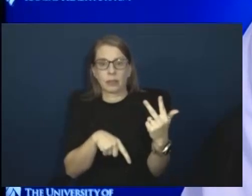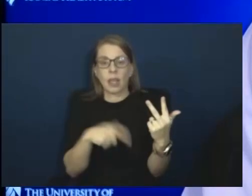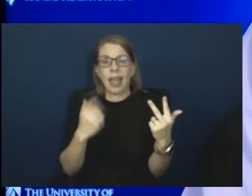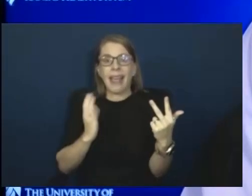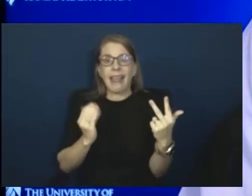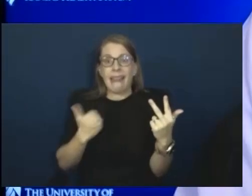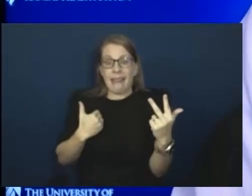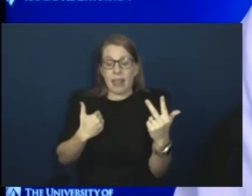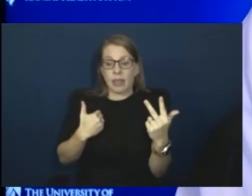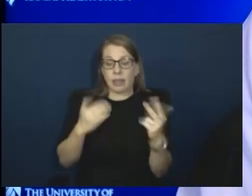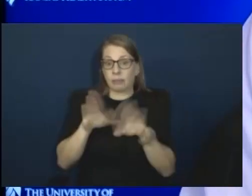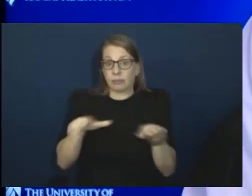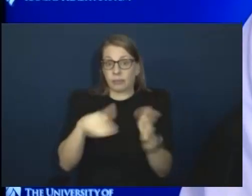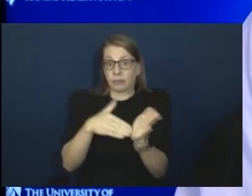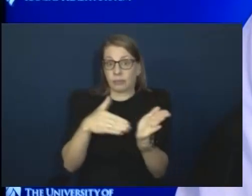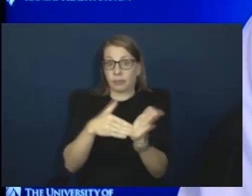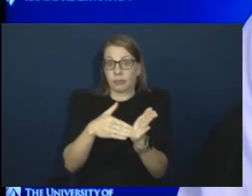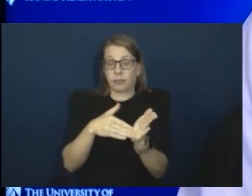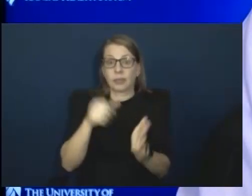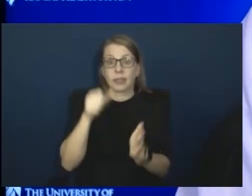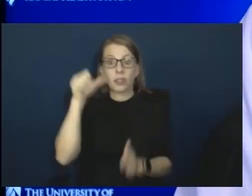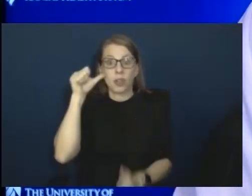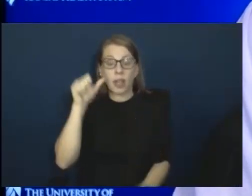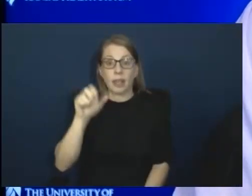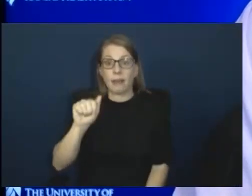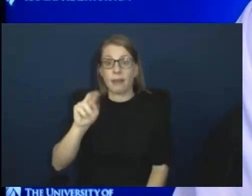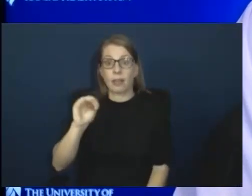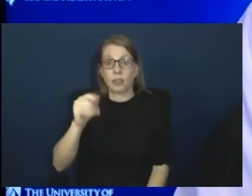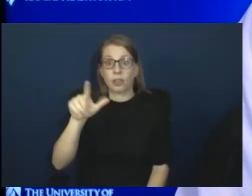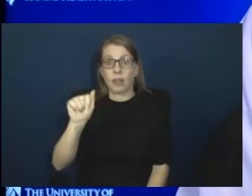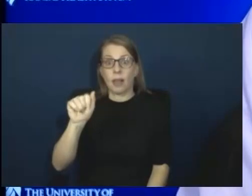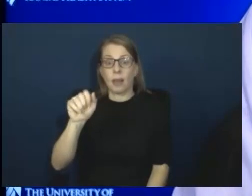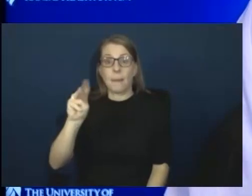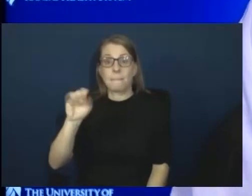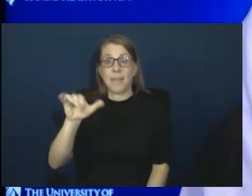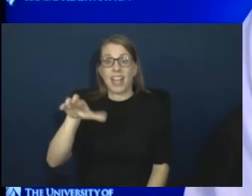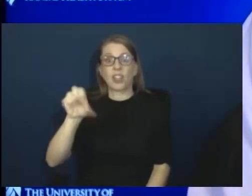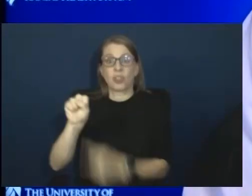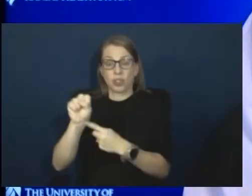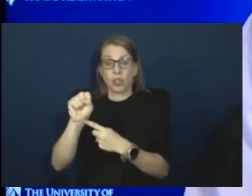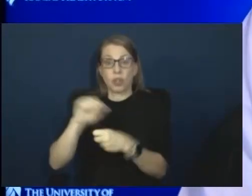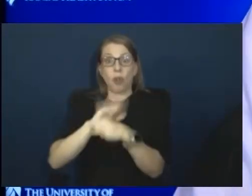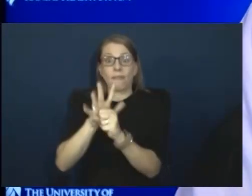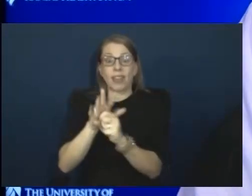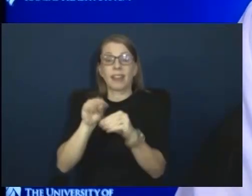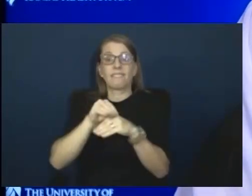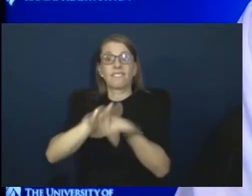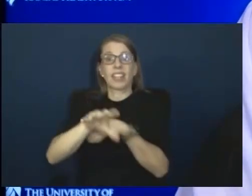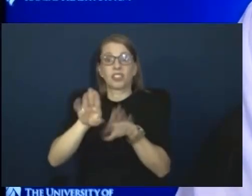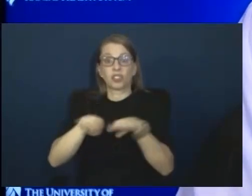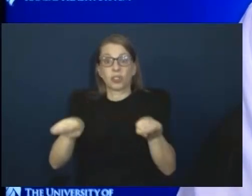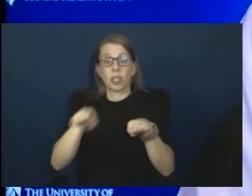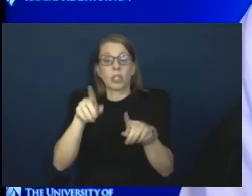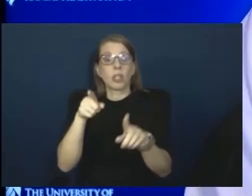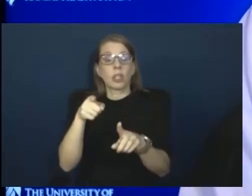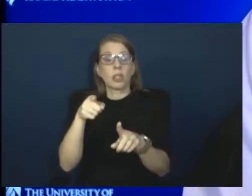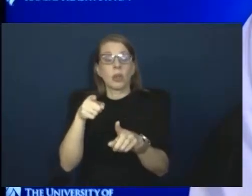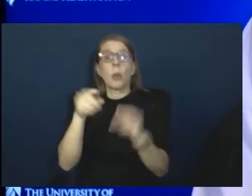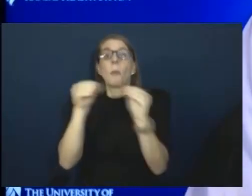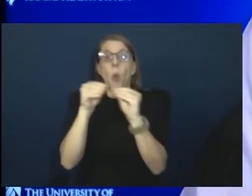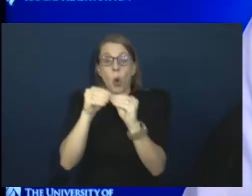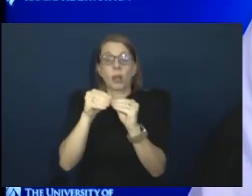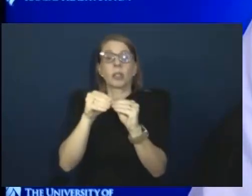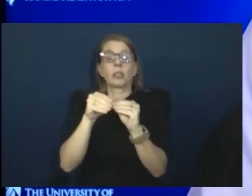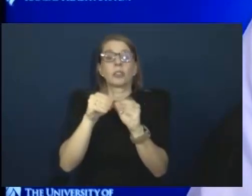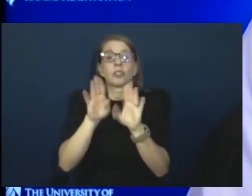Angela Myers, yesterday. We have seen, and we do know, that COVID affects children. And as you have more children infected, you